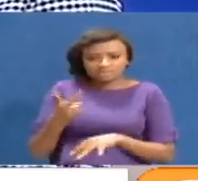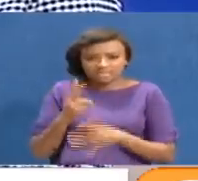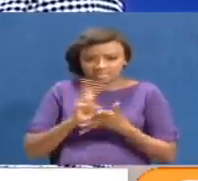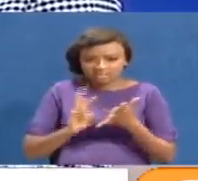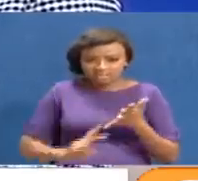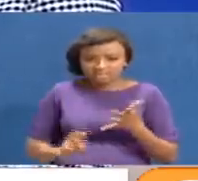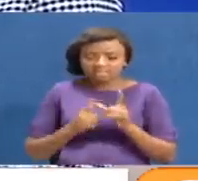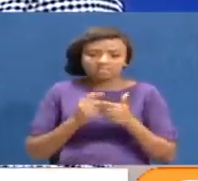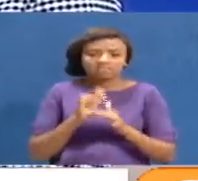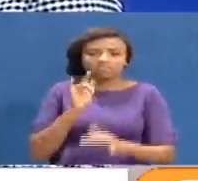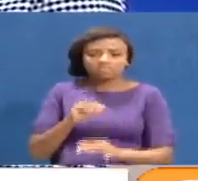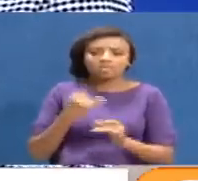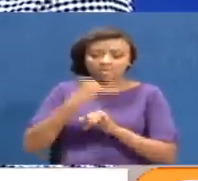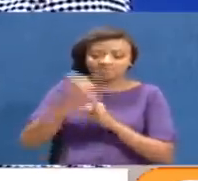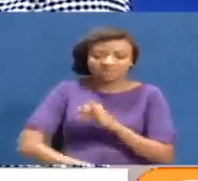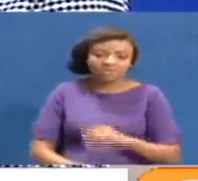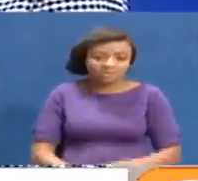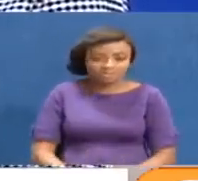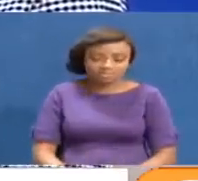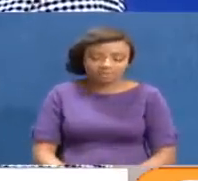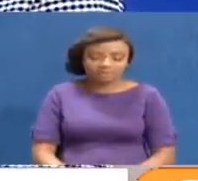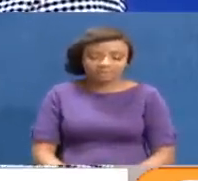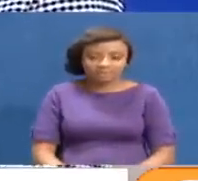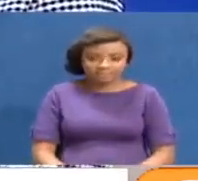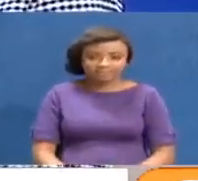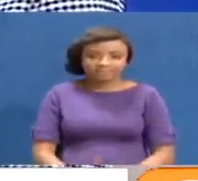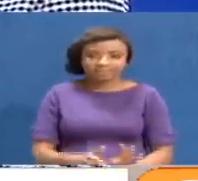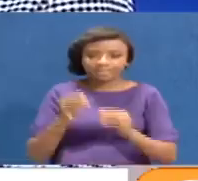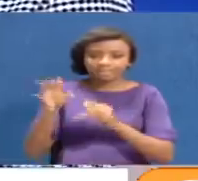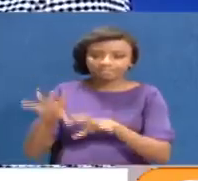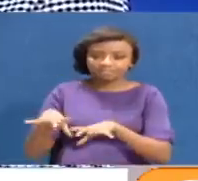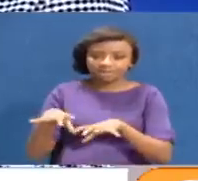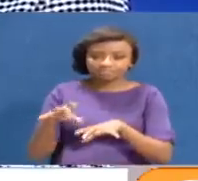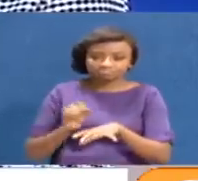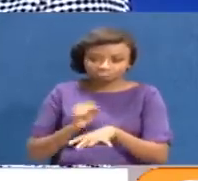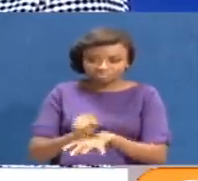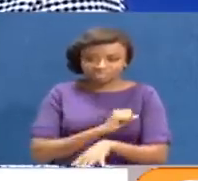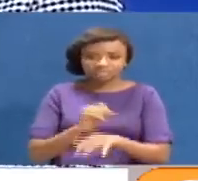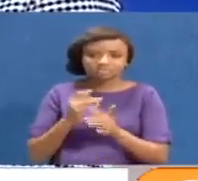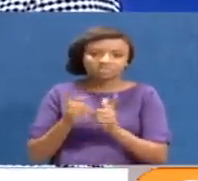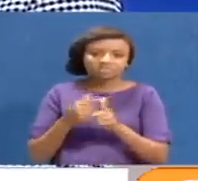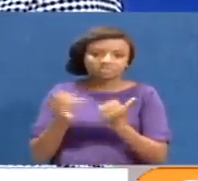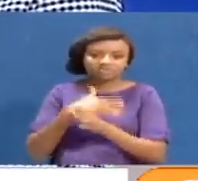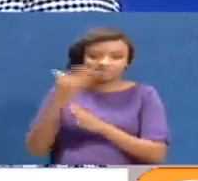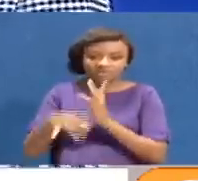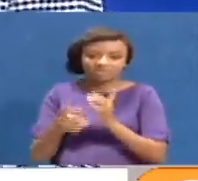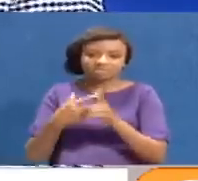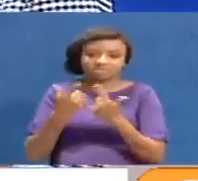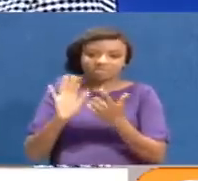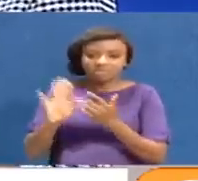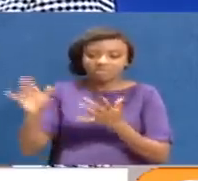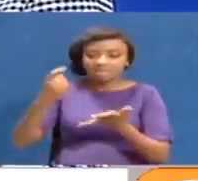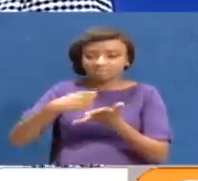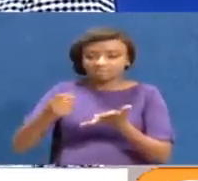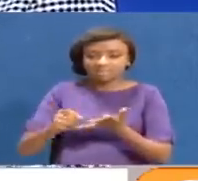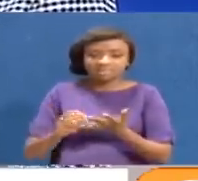then we finalize with it, then share it with the Senate, and they finalize with it, and we have it signed. Okay. And there should be